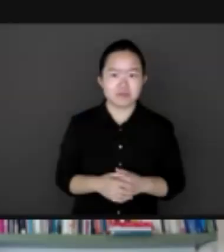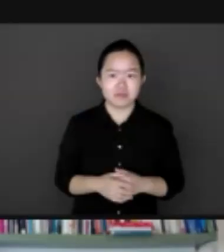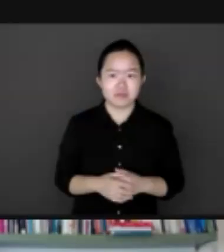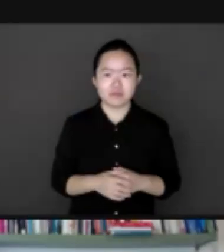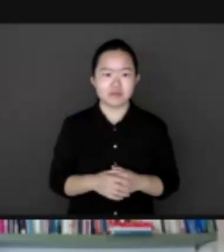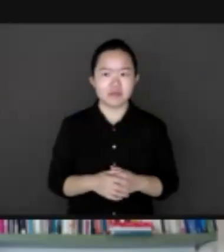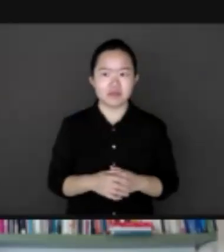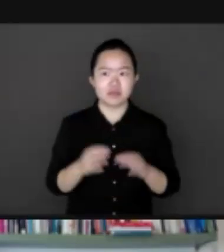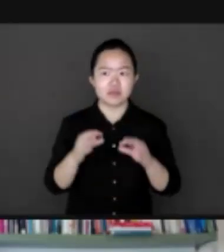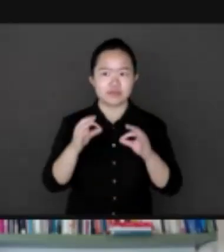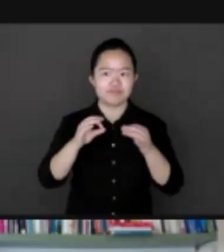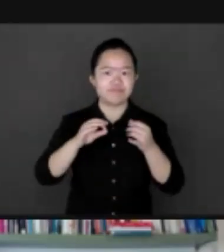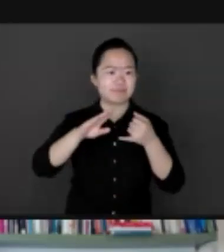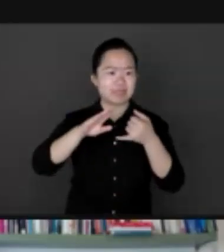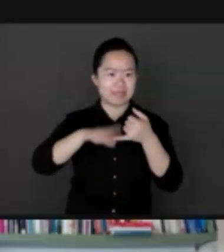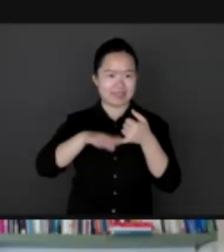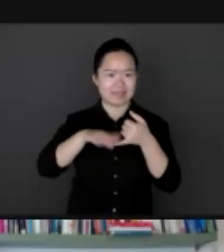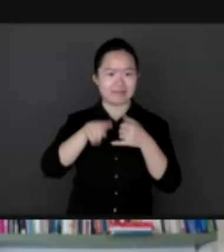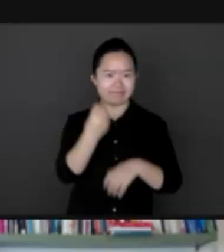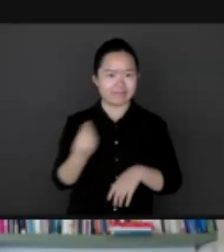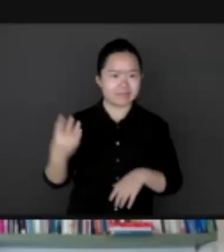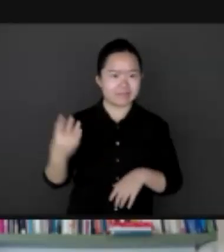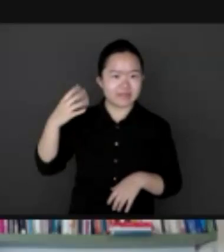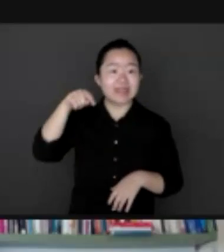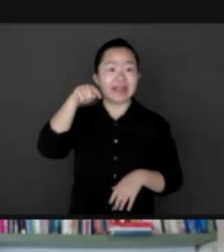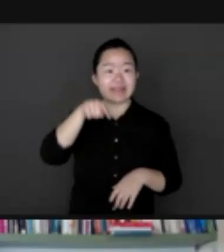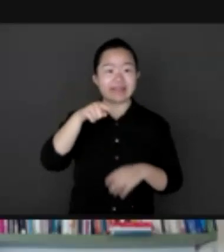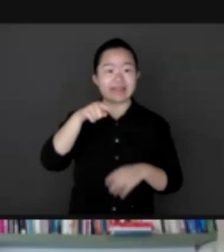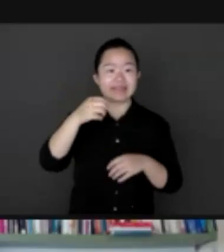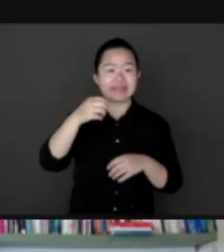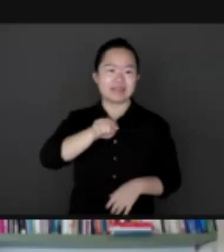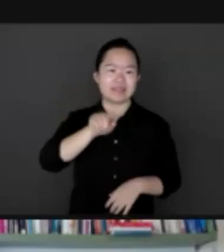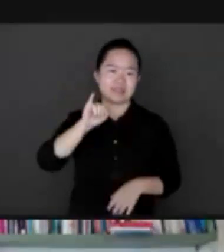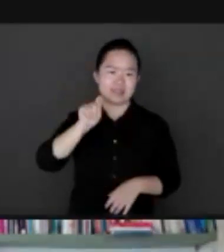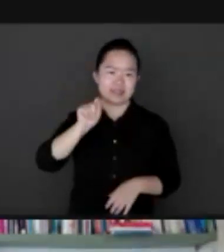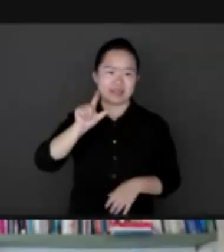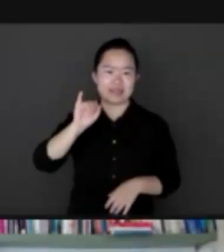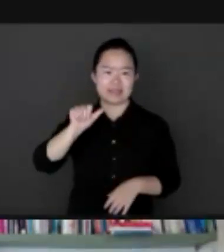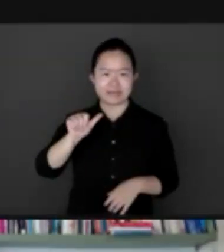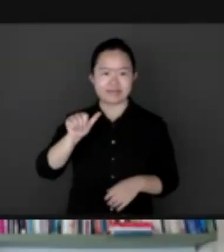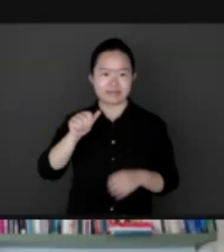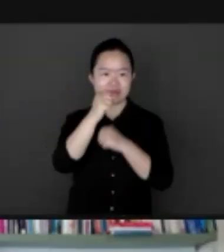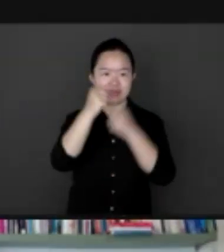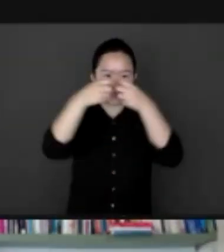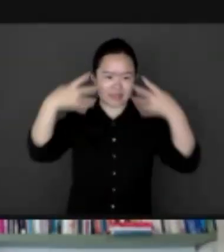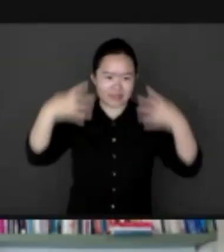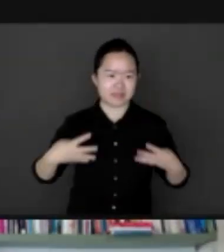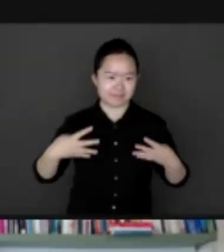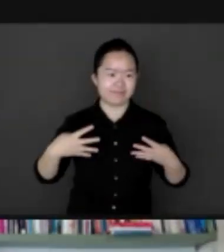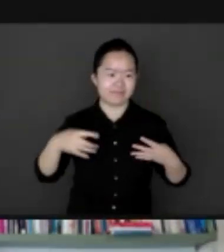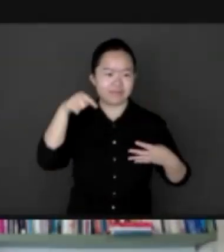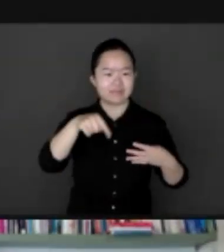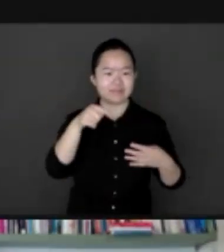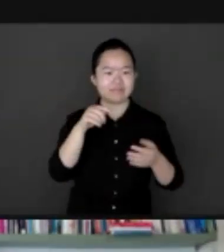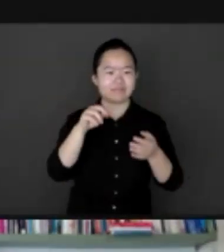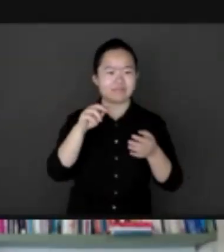made some bold choices, such as deprecating complex custom components, like the classic custom date pickers,